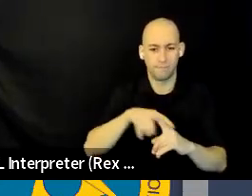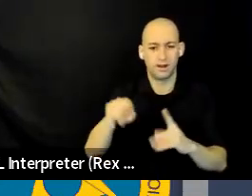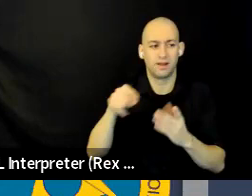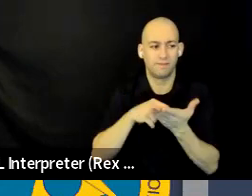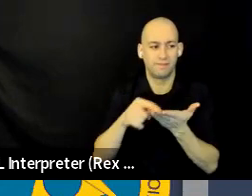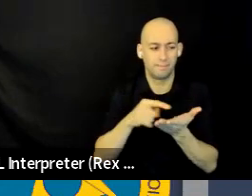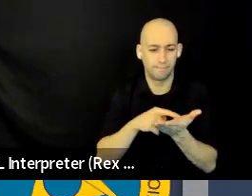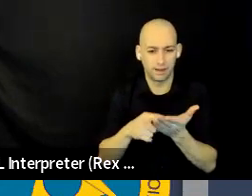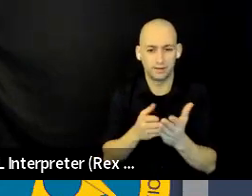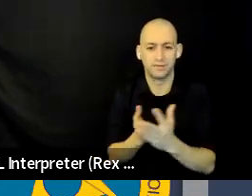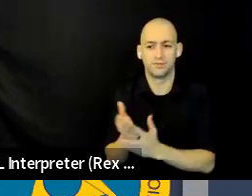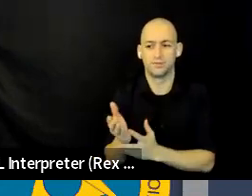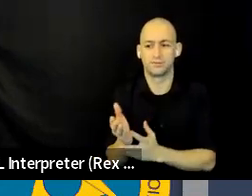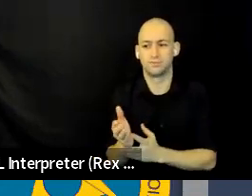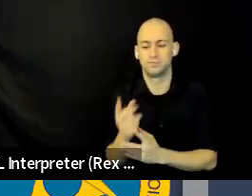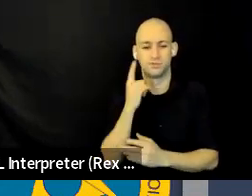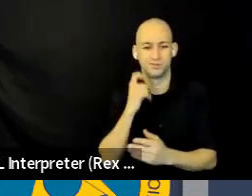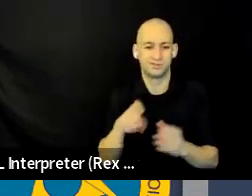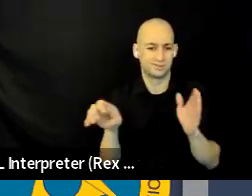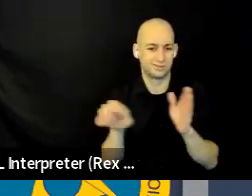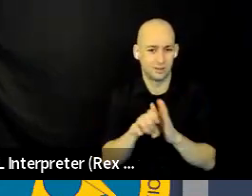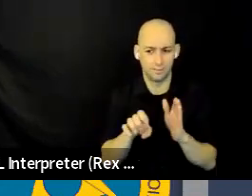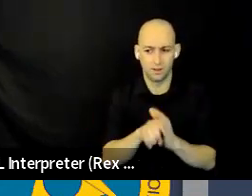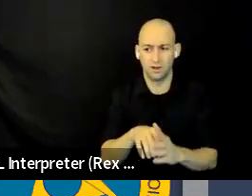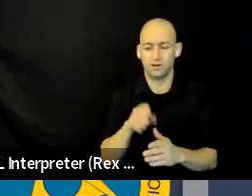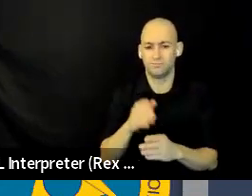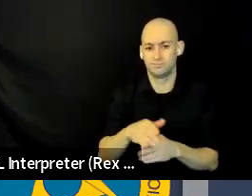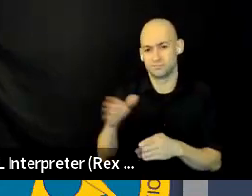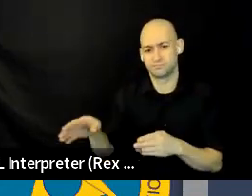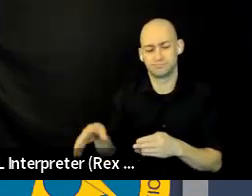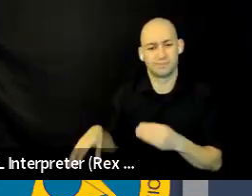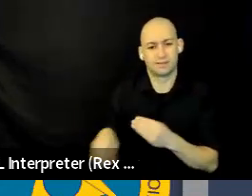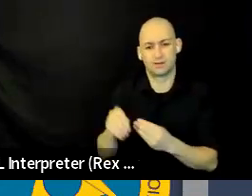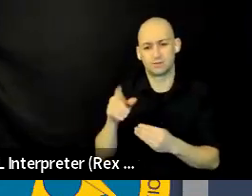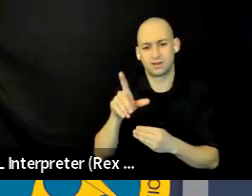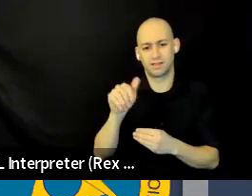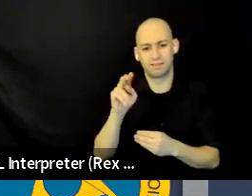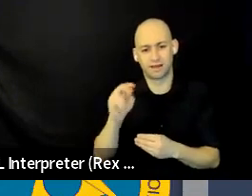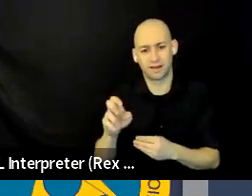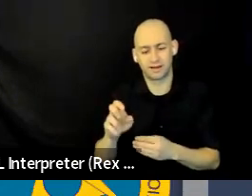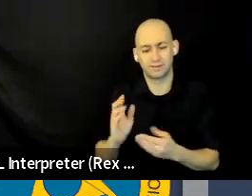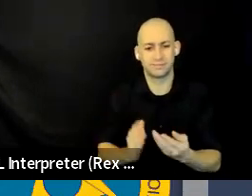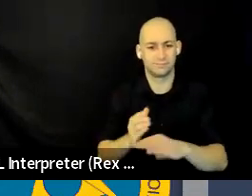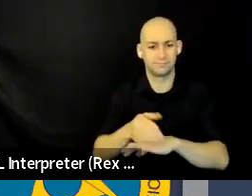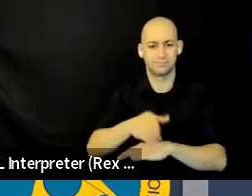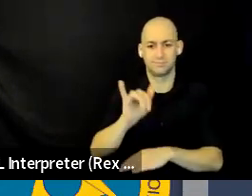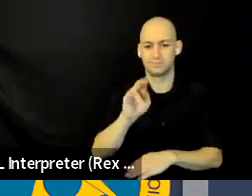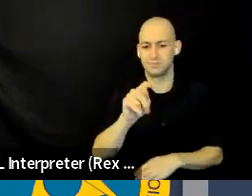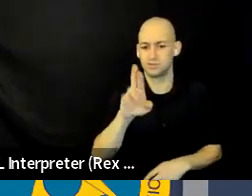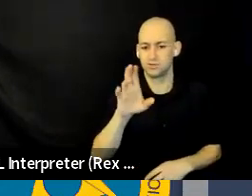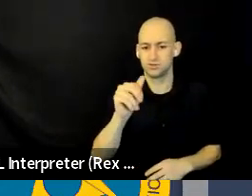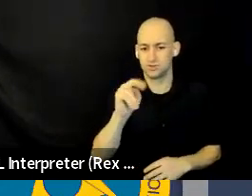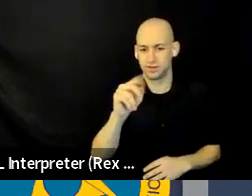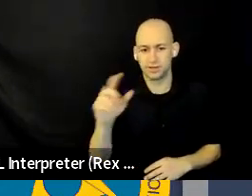over, just to use an example, over auxiliary lanes and interchanges, we've seen play out